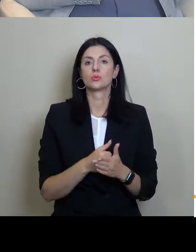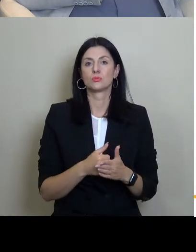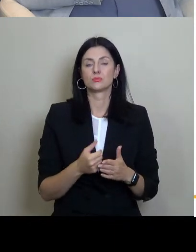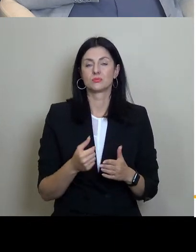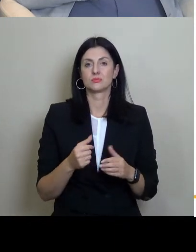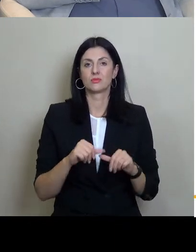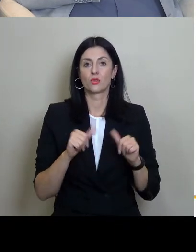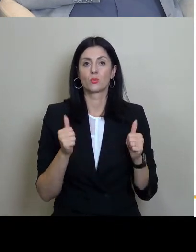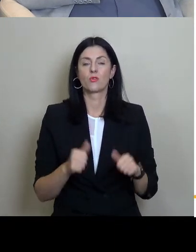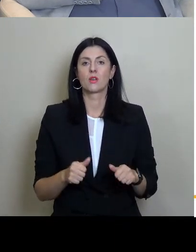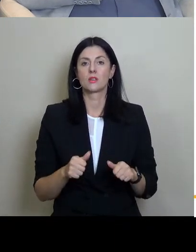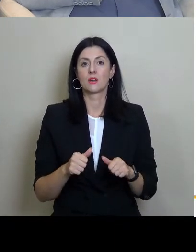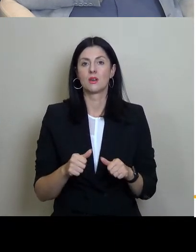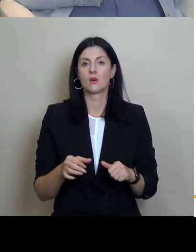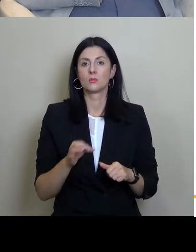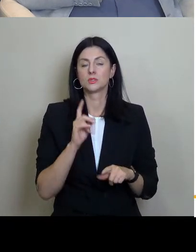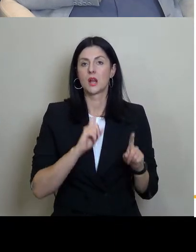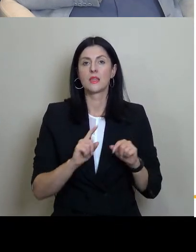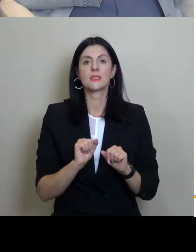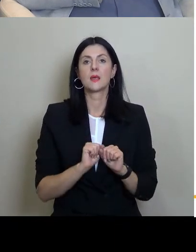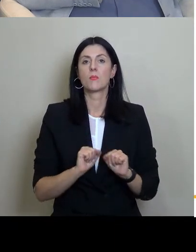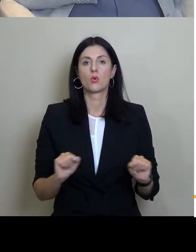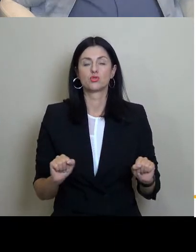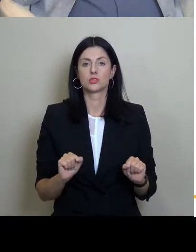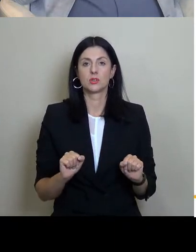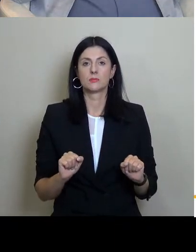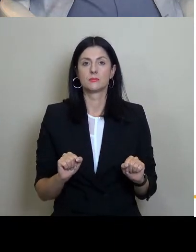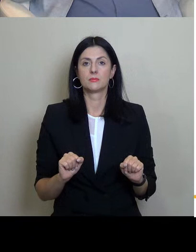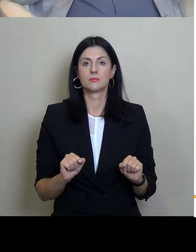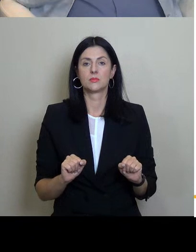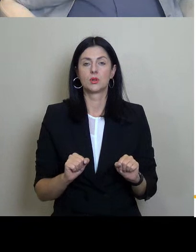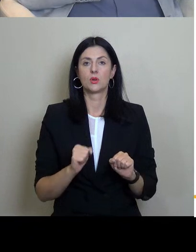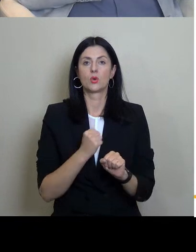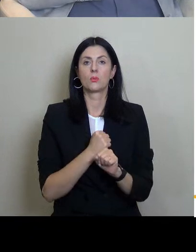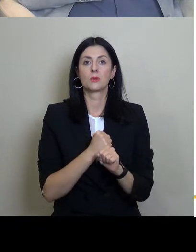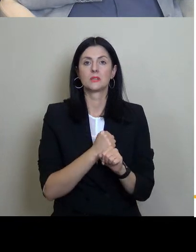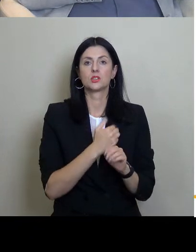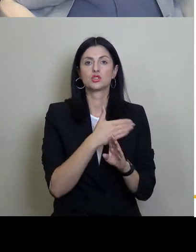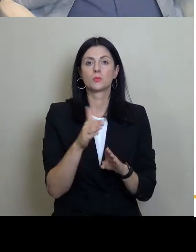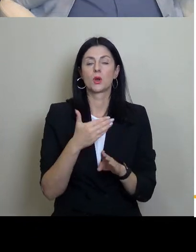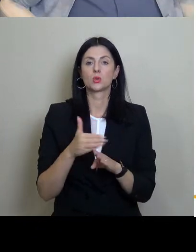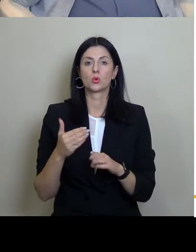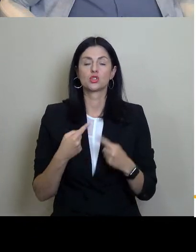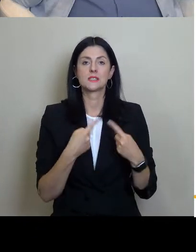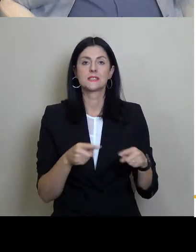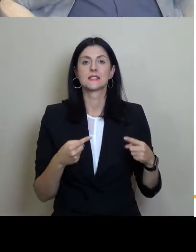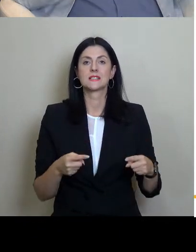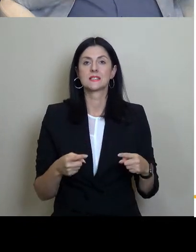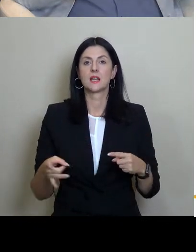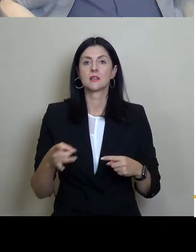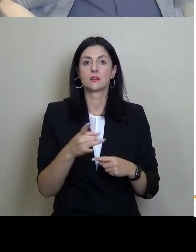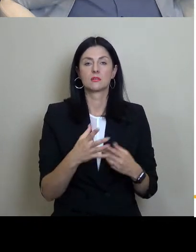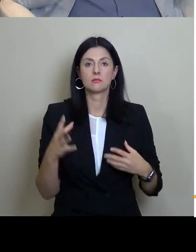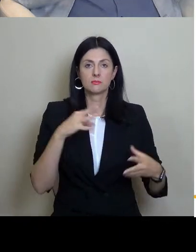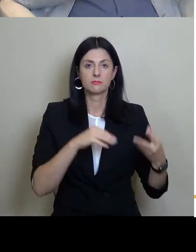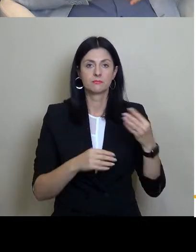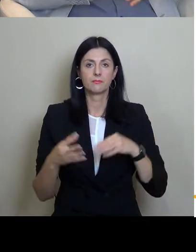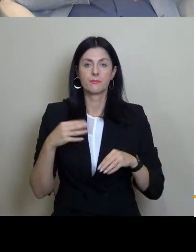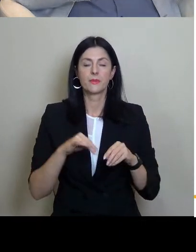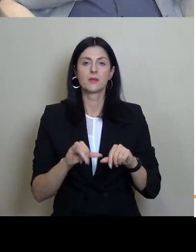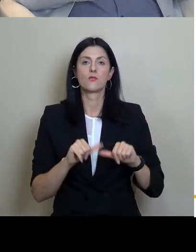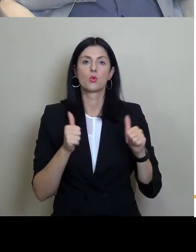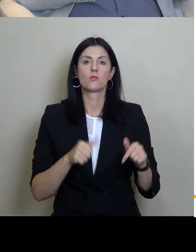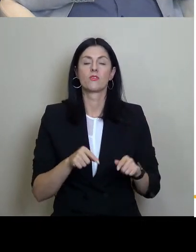as the constituencies of the Oblast Council is concerned. We cannot take pieces of territorial communities